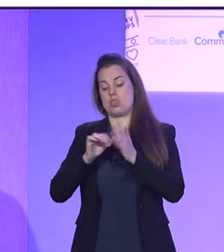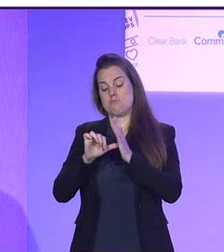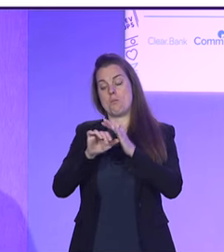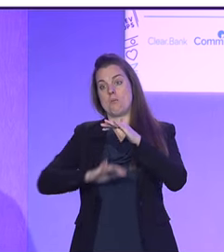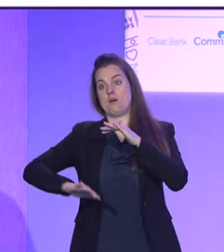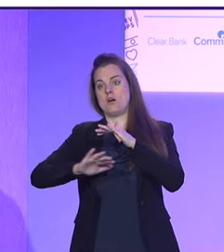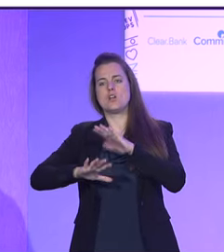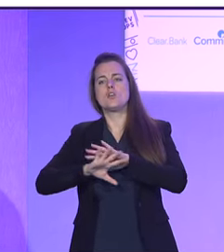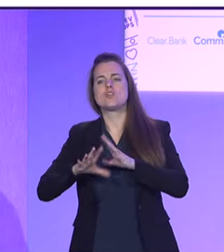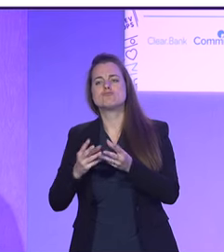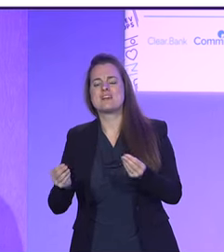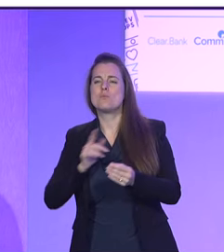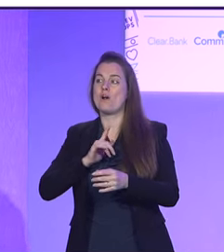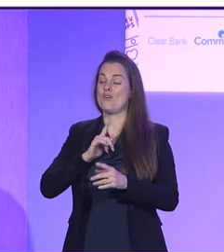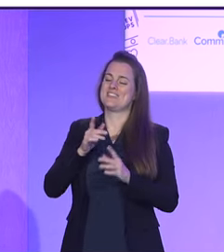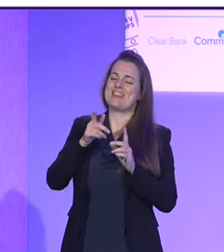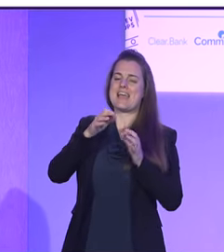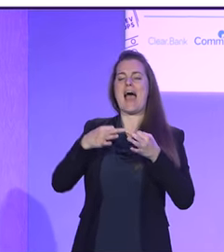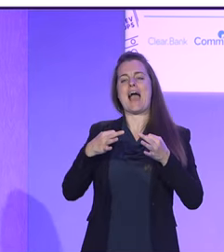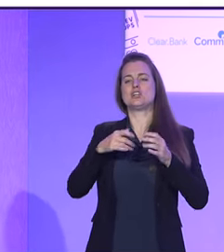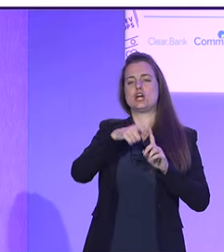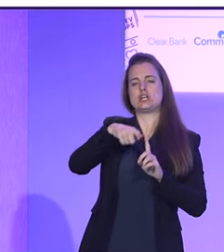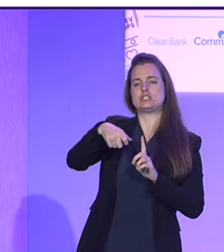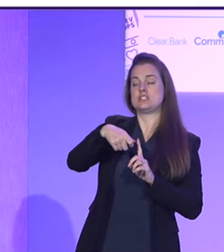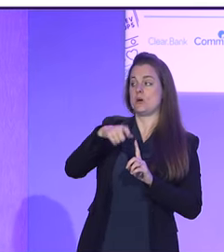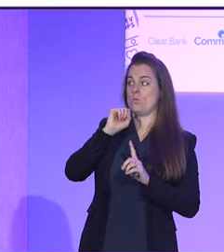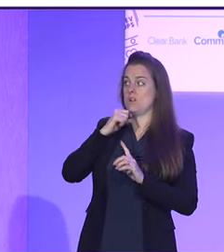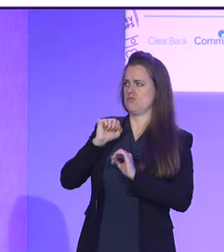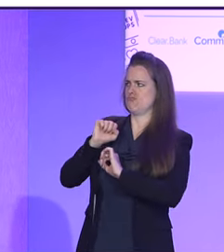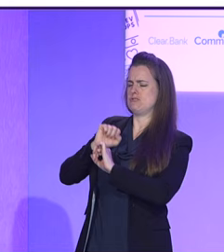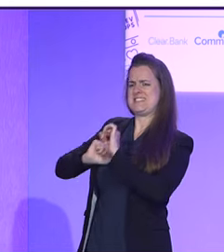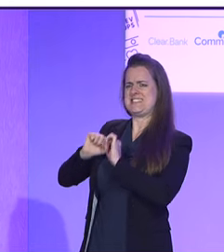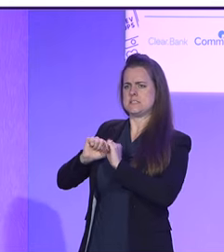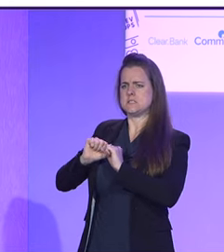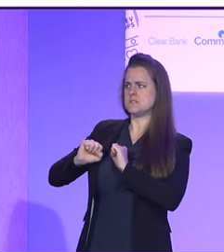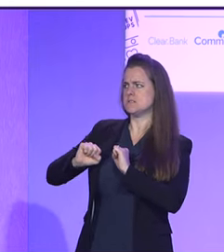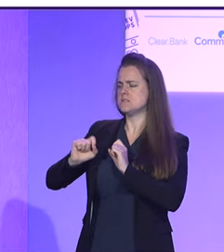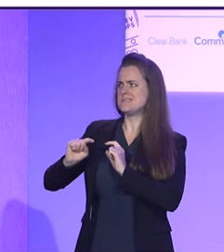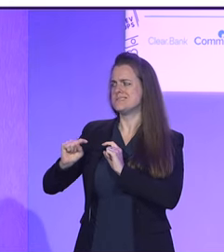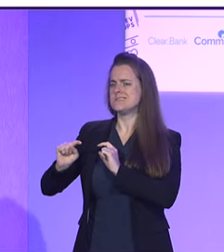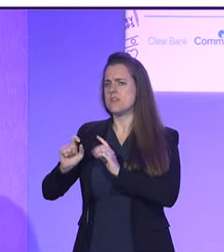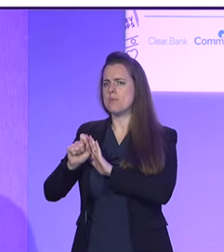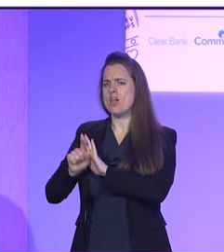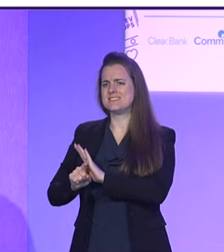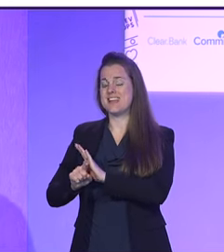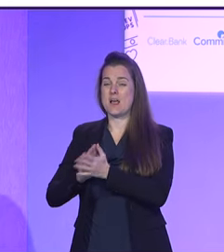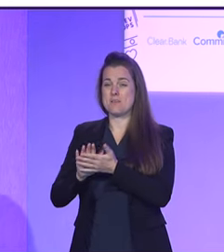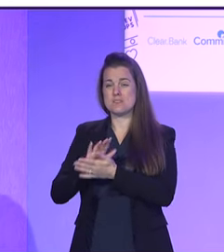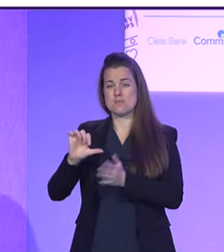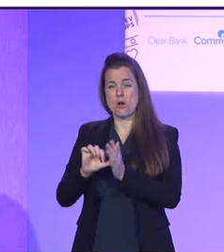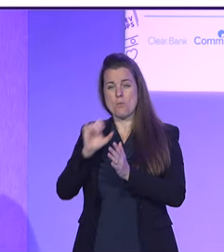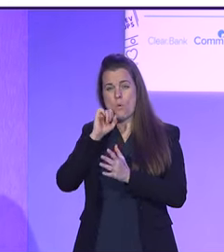will resist the policy, and thus this problem symptom just won't get better. So how can we get out of